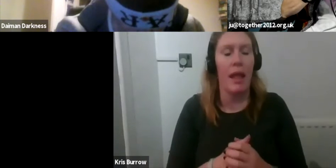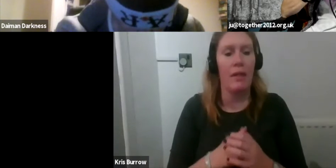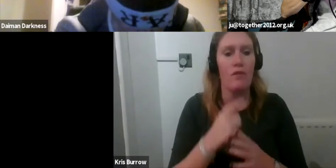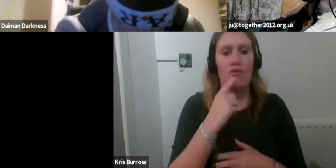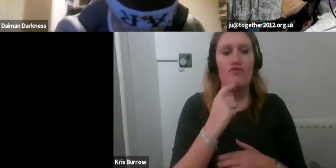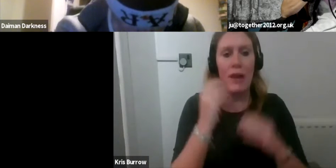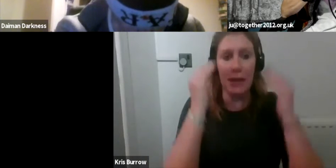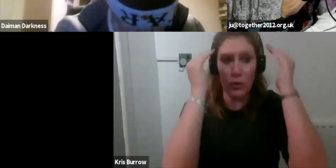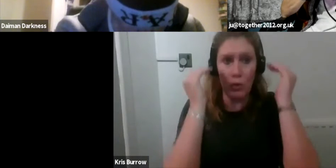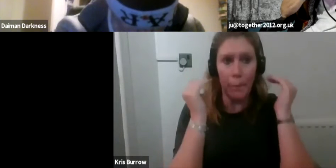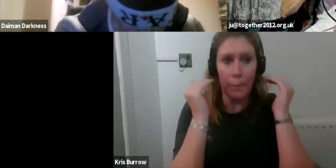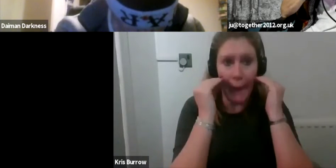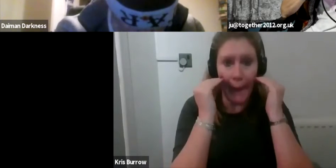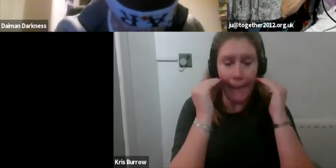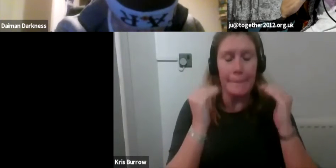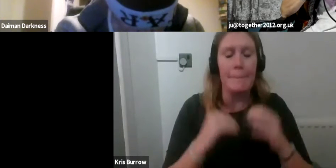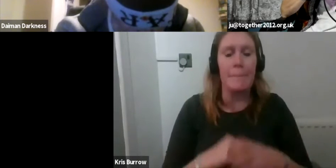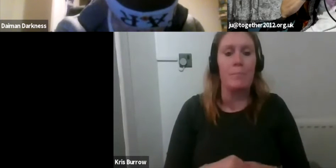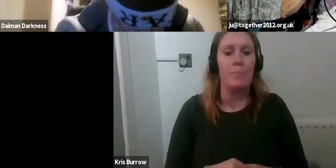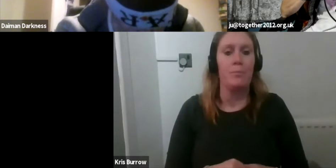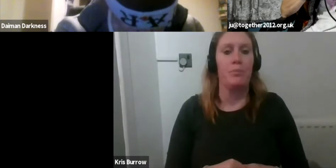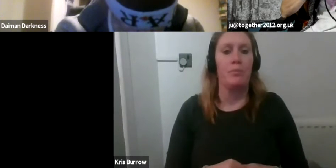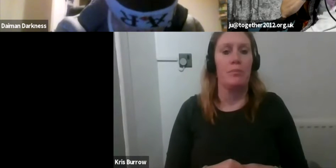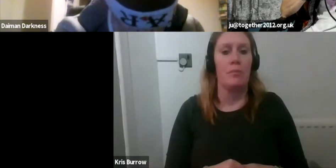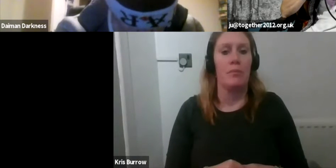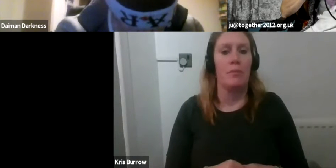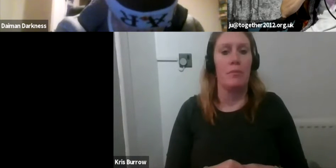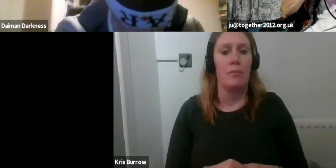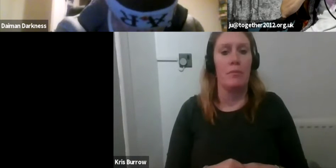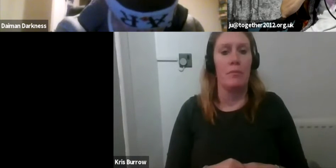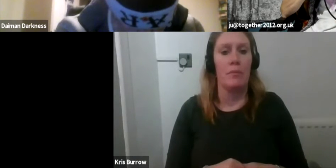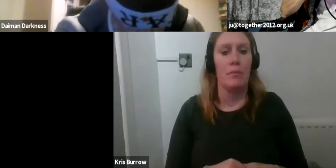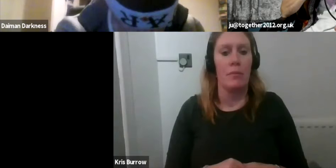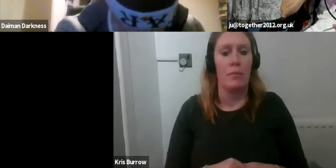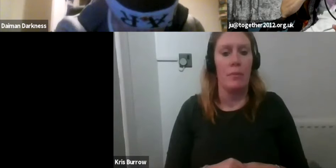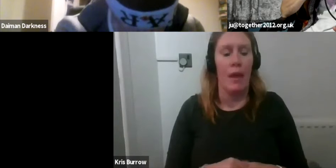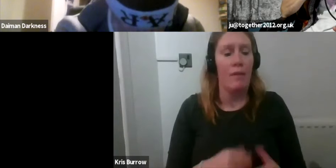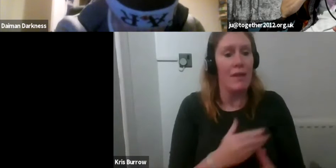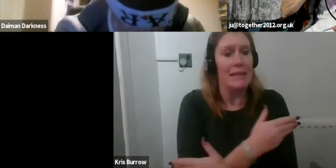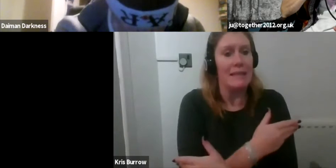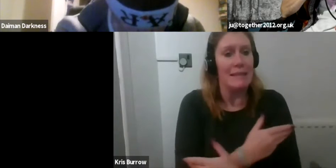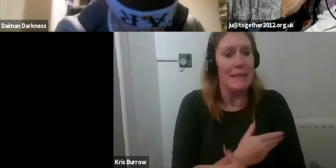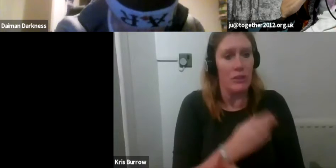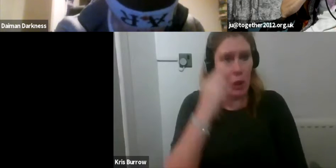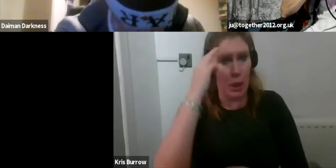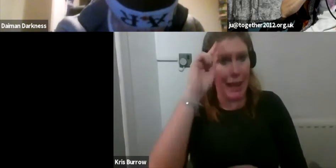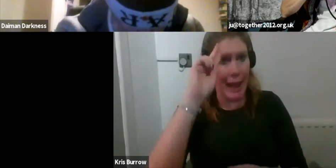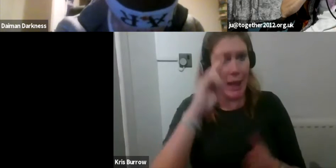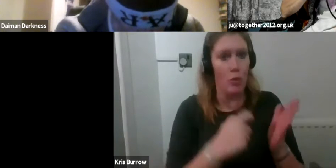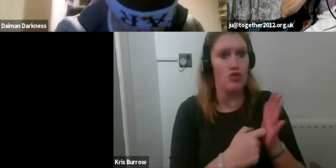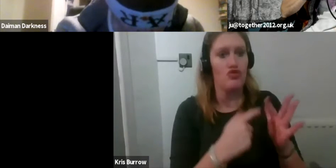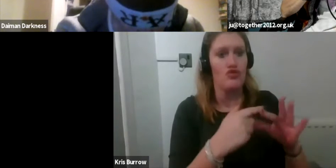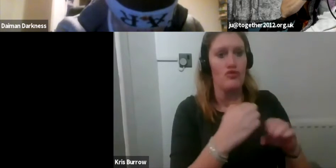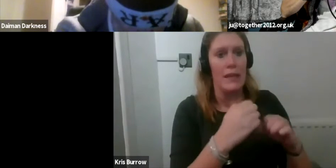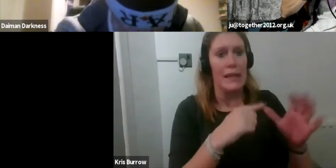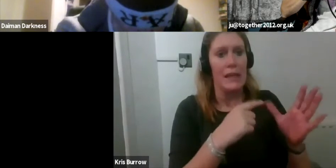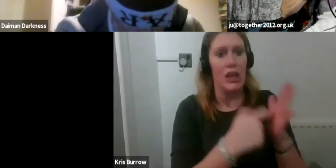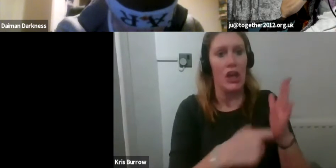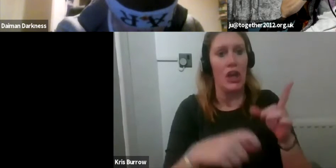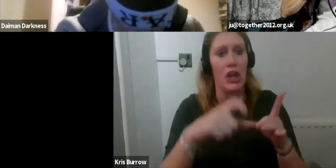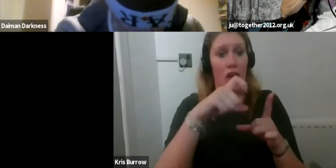corona crop. I'm wearing a Regard t shirt. I'm a co chair of Regard, which is the